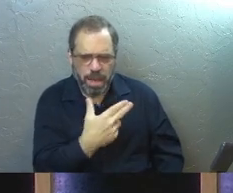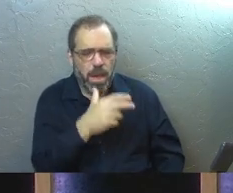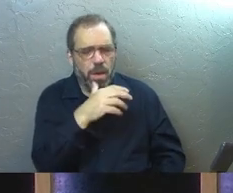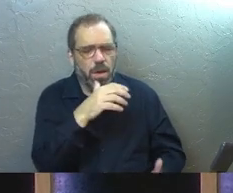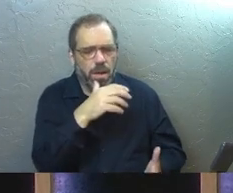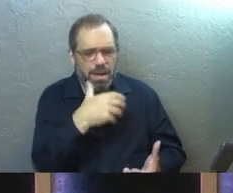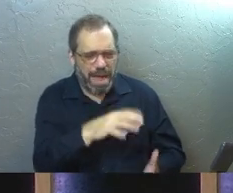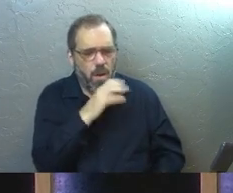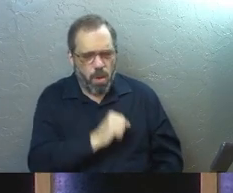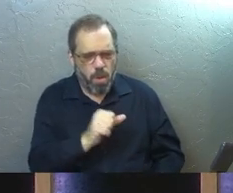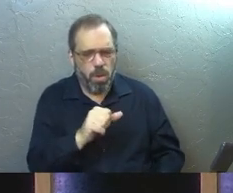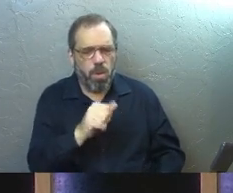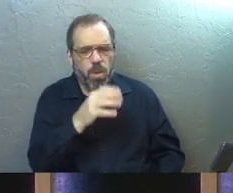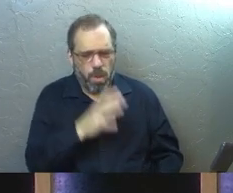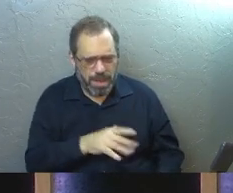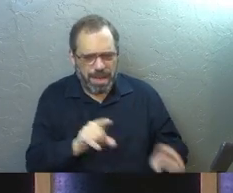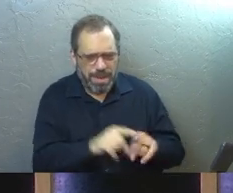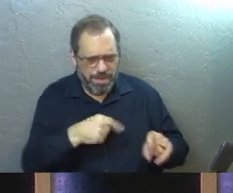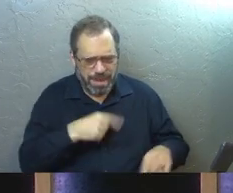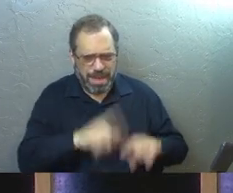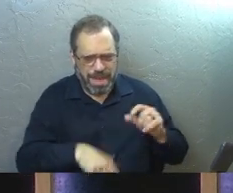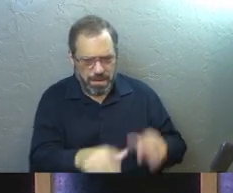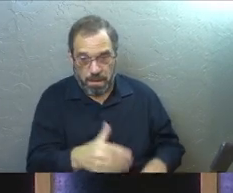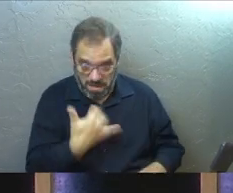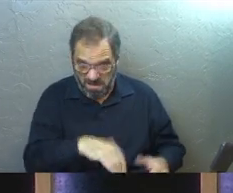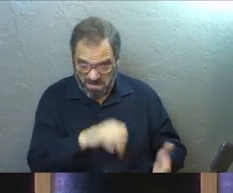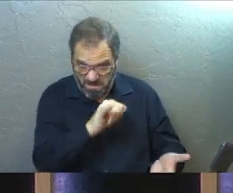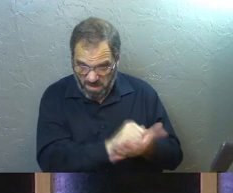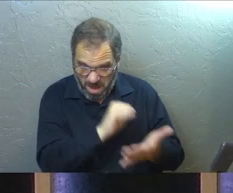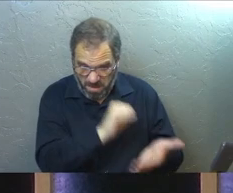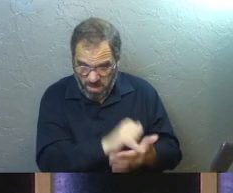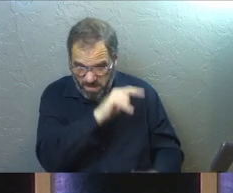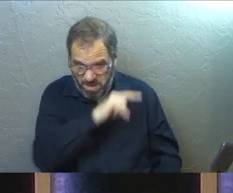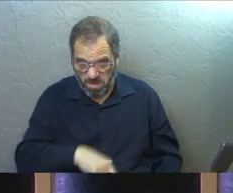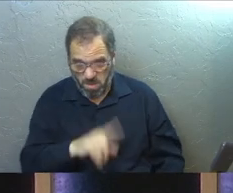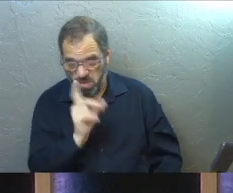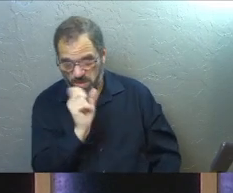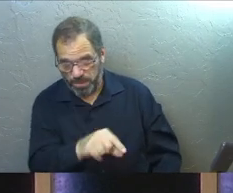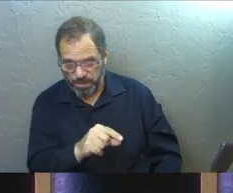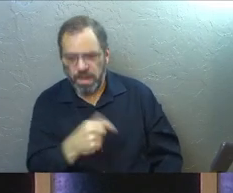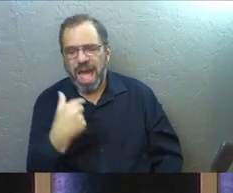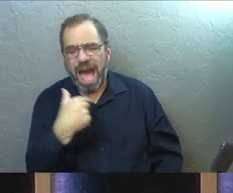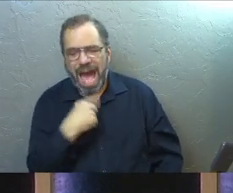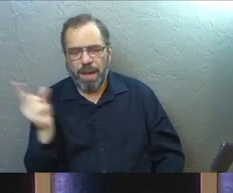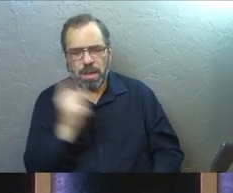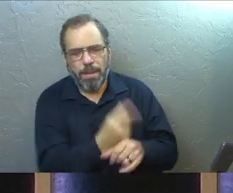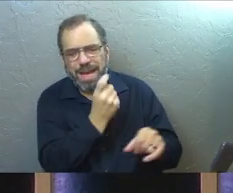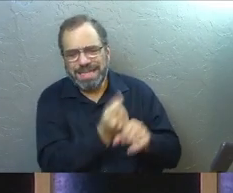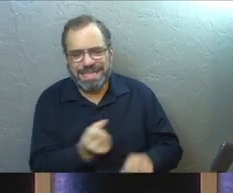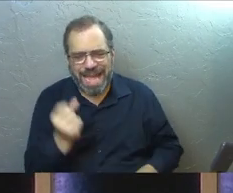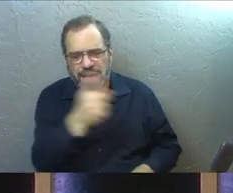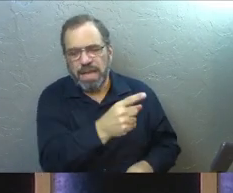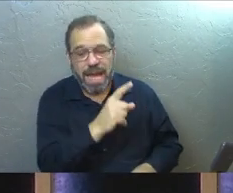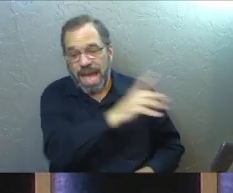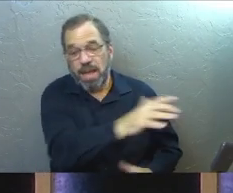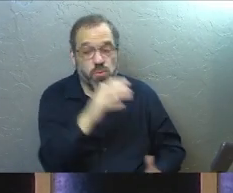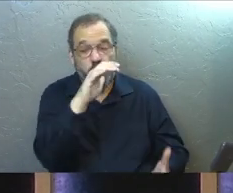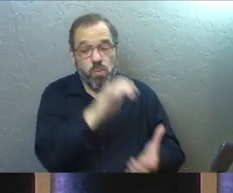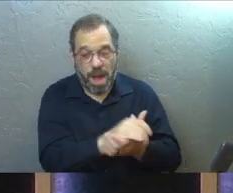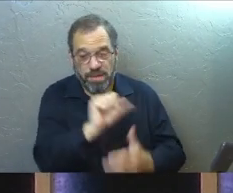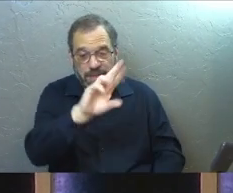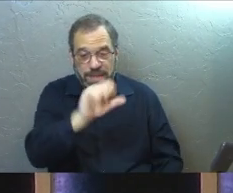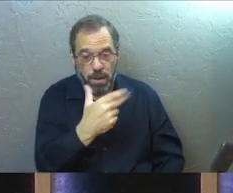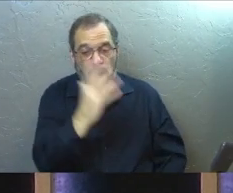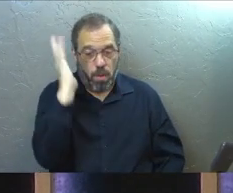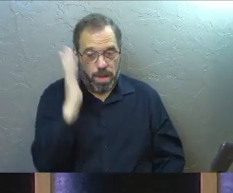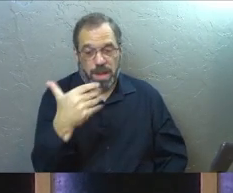'Can an old woman like me have a baby?' Is anything too hard for the Lord? I will return about this time next year, and Sarah will